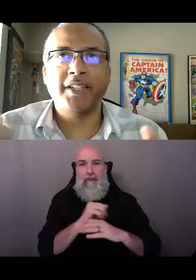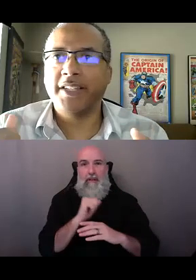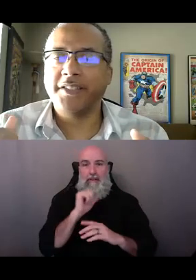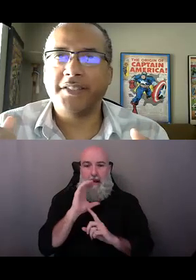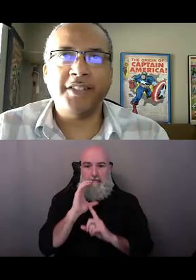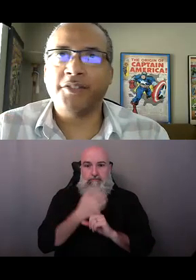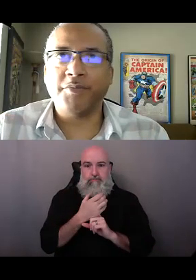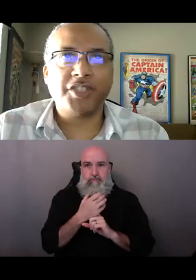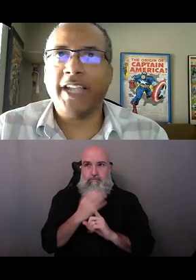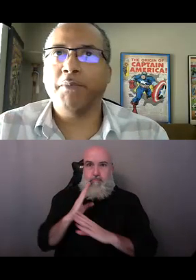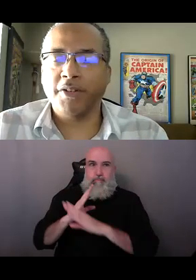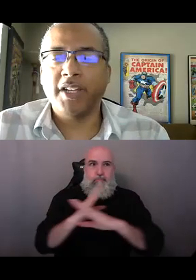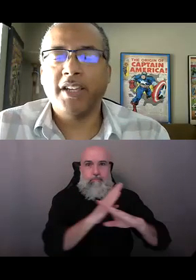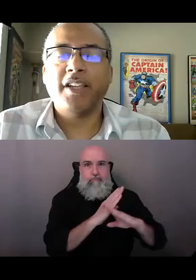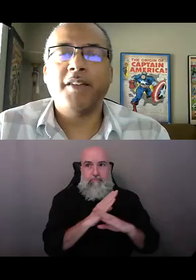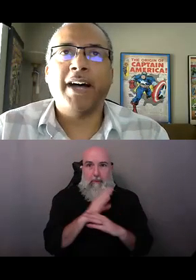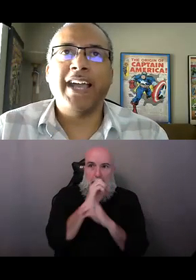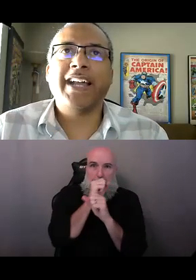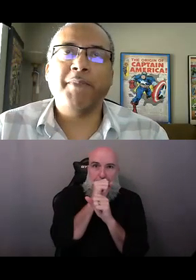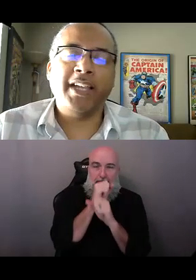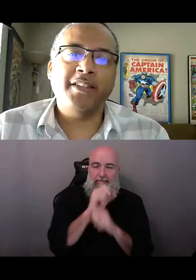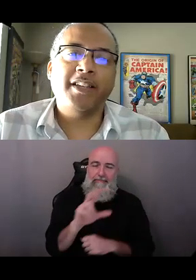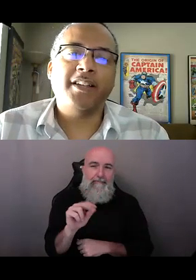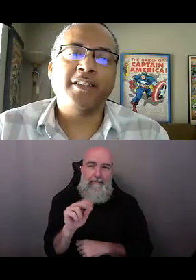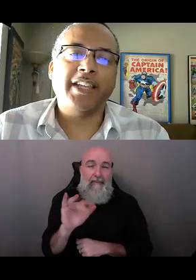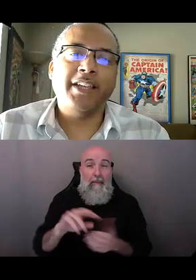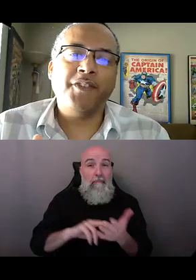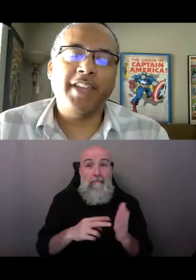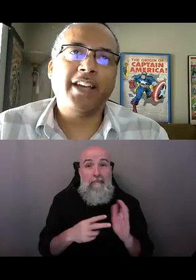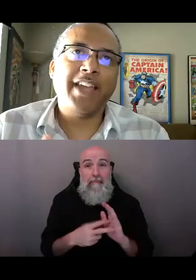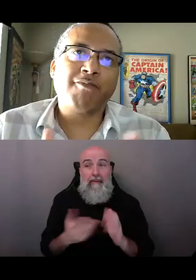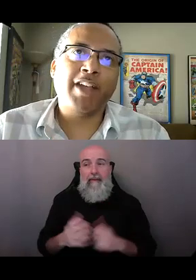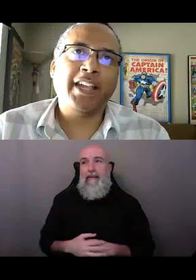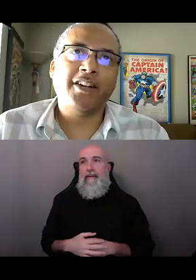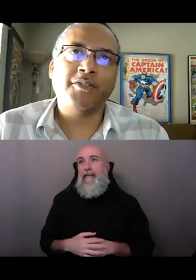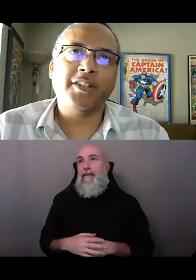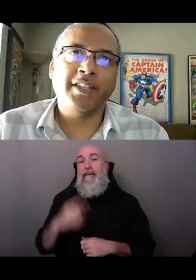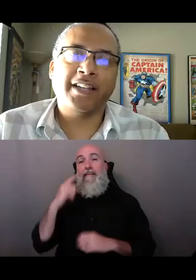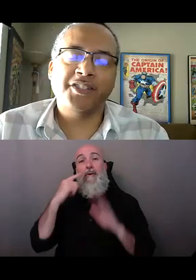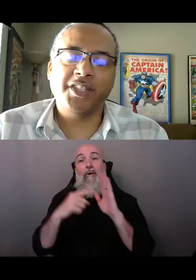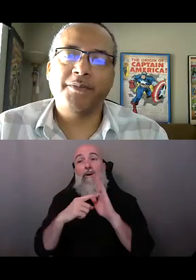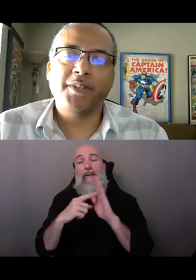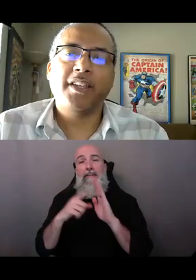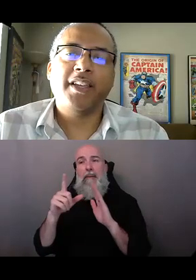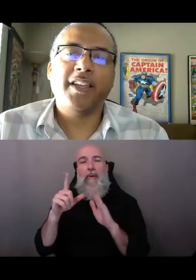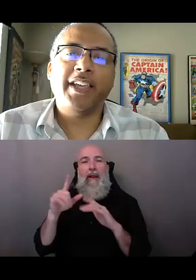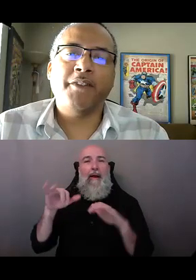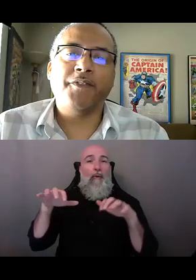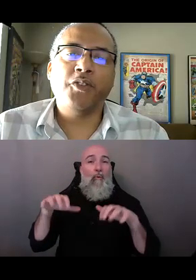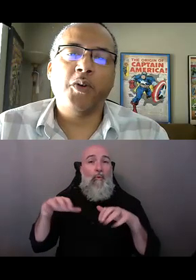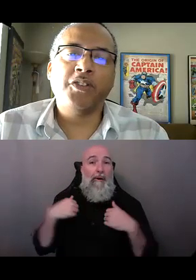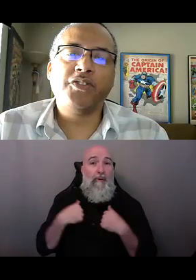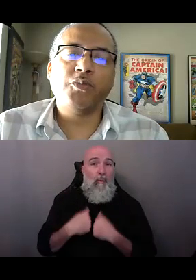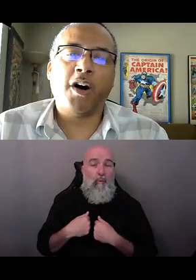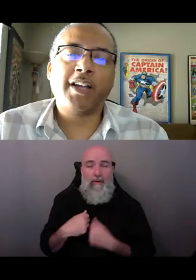some sealed chamber. By that, I mean, if you think of that raincoat analogy, if